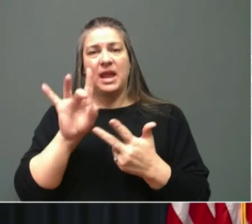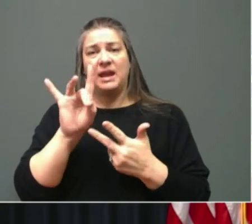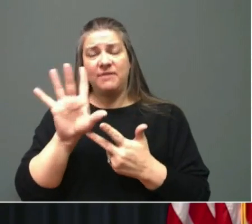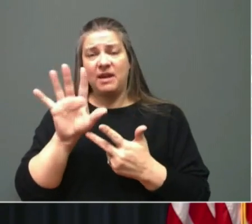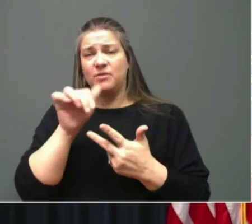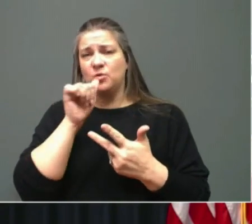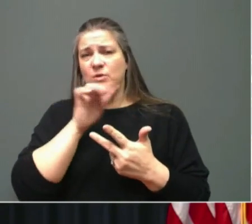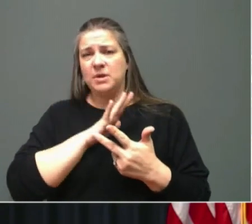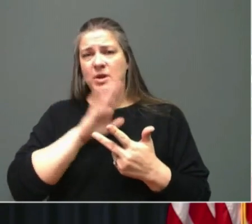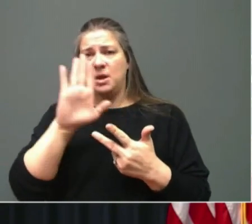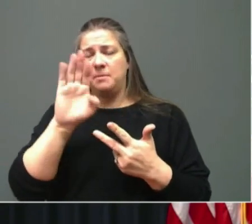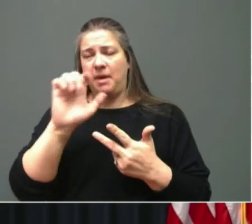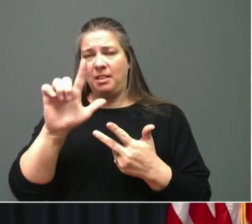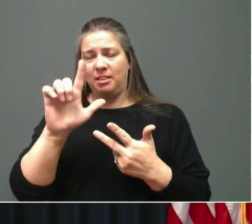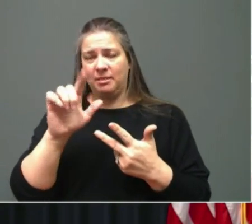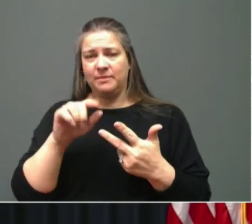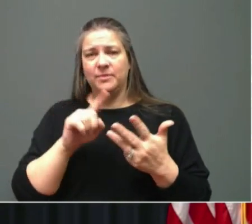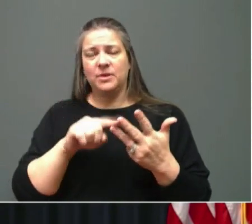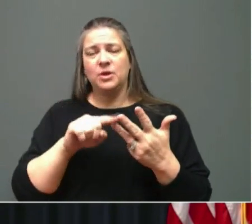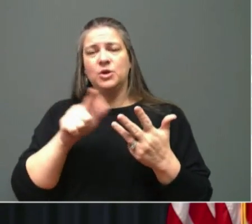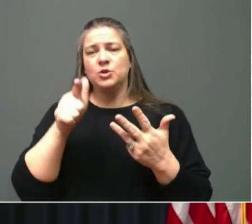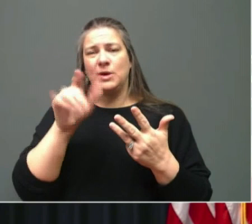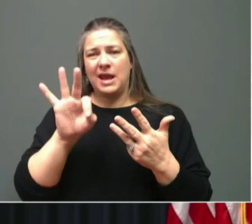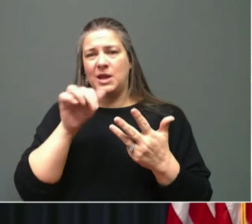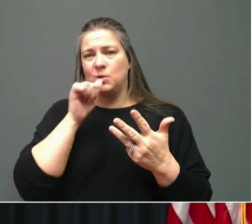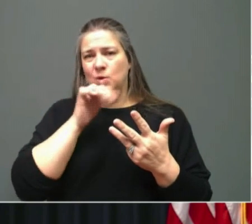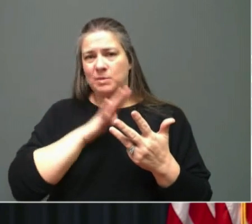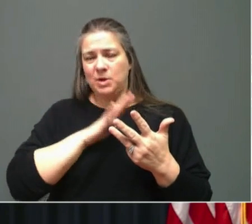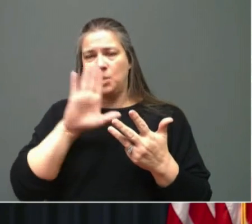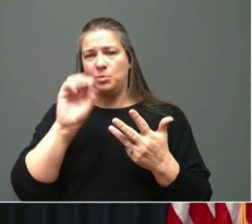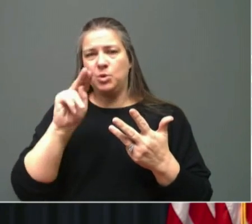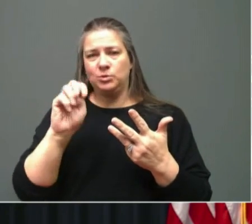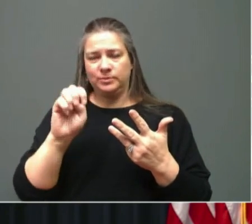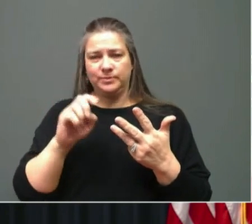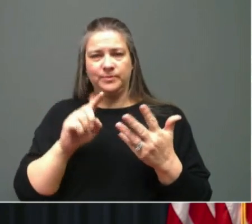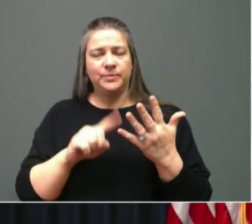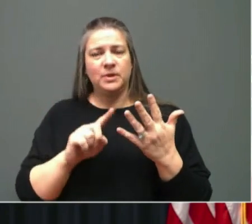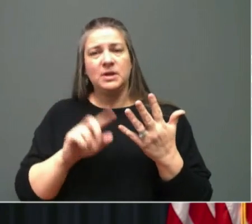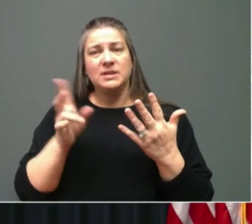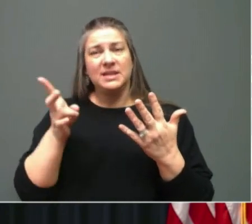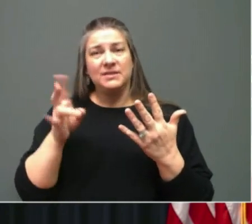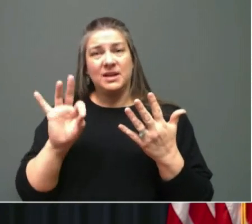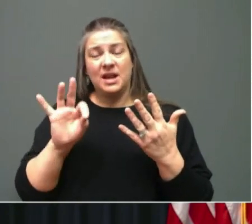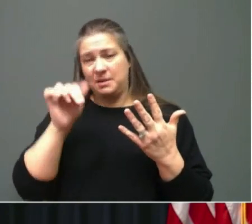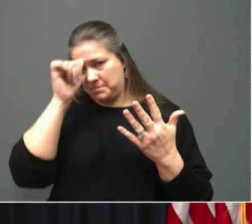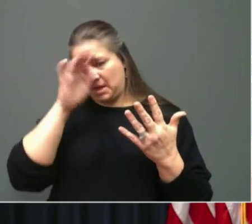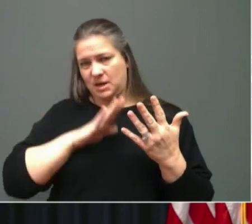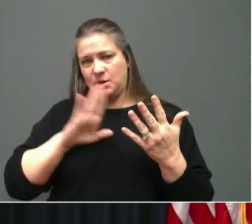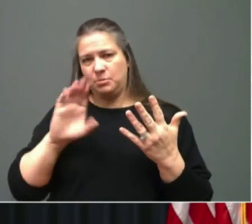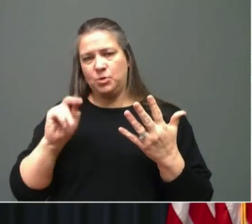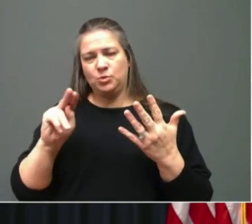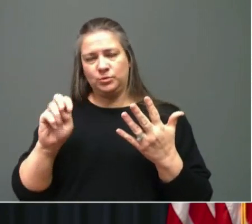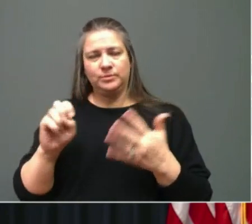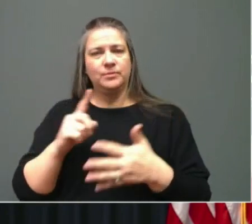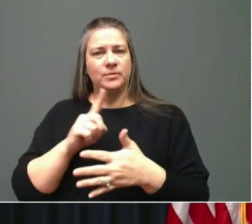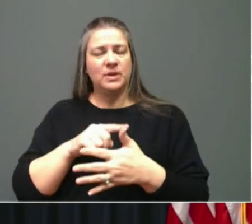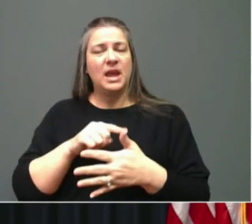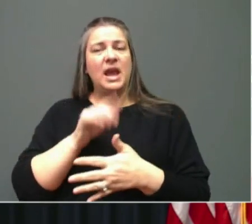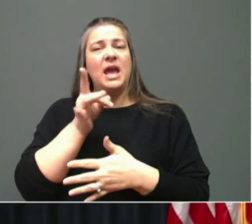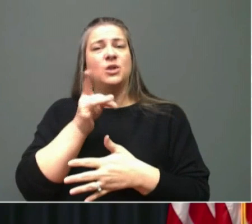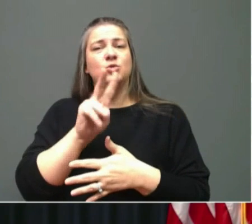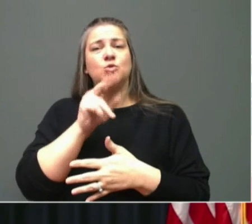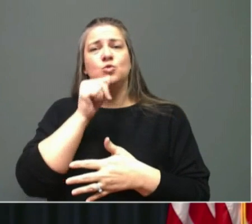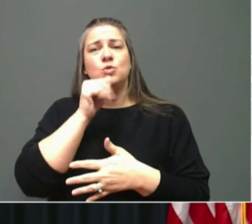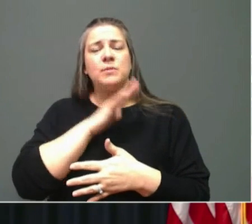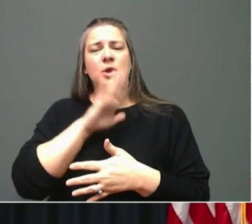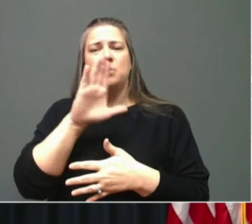from Bell, a 29-year-old woman from Boone, a 79-year-old man from Boone, 82-year-old woman from